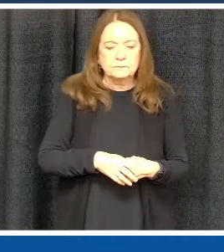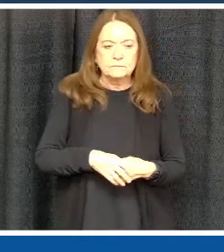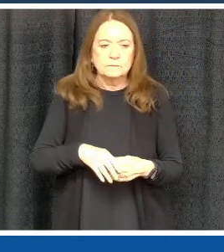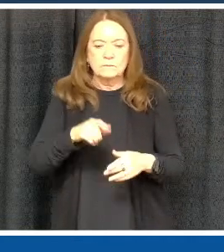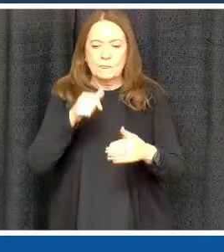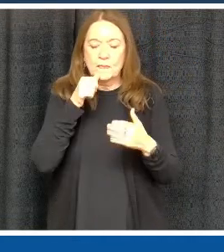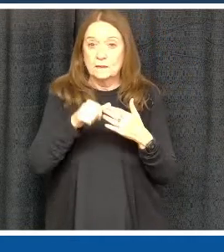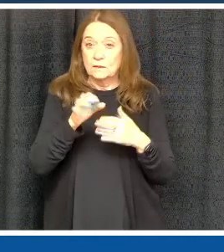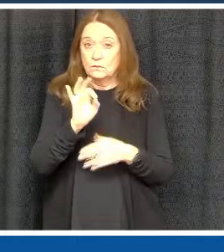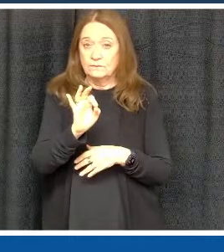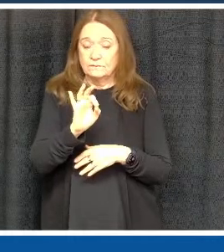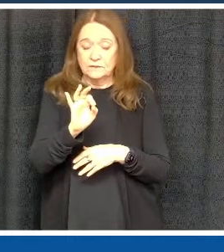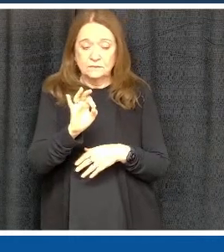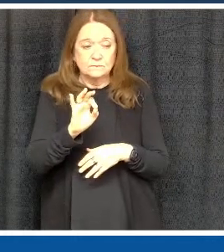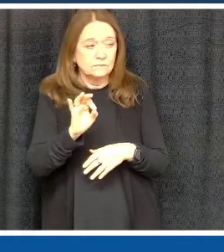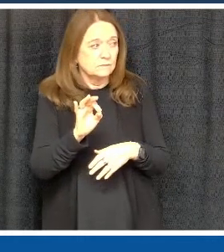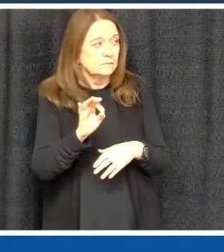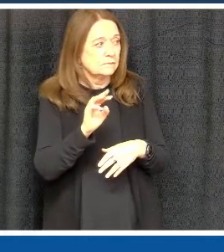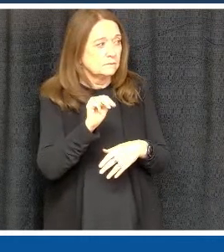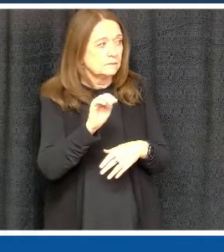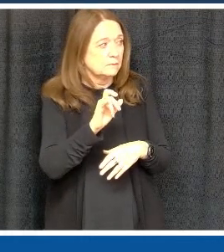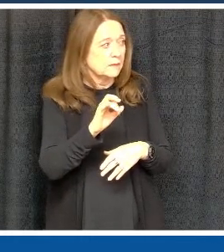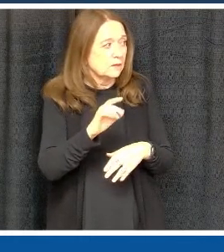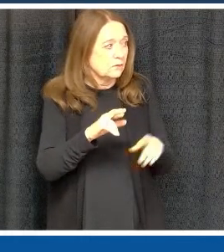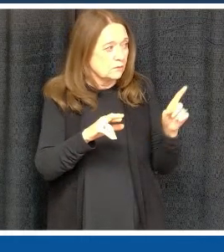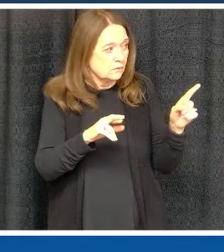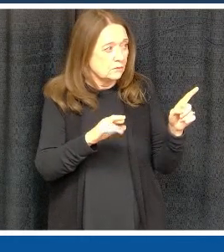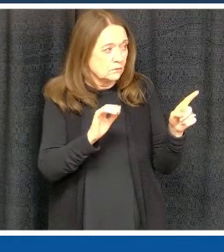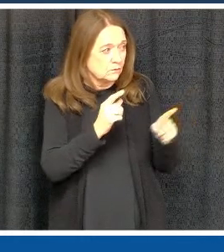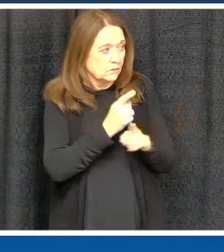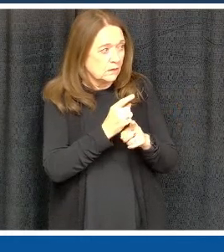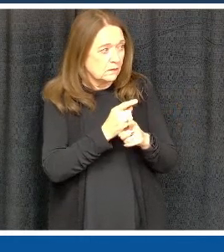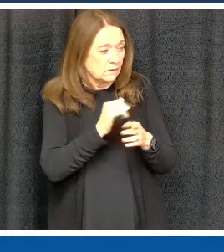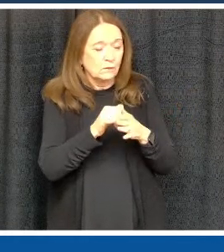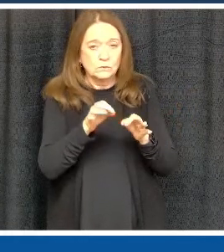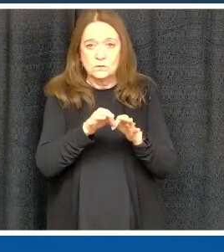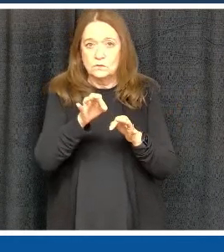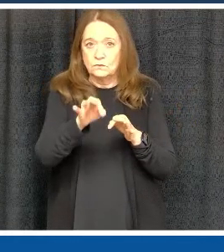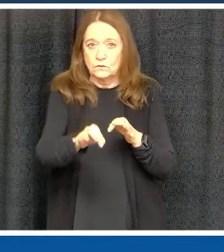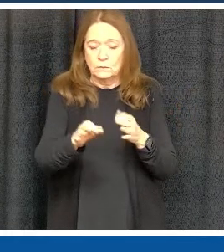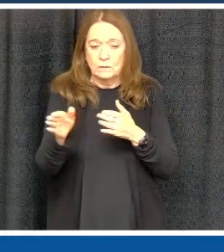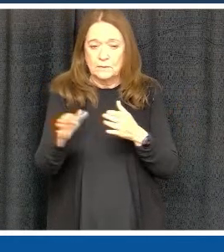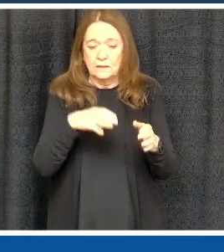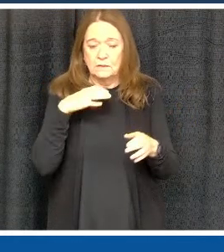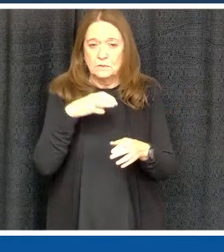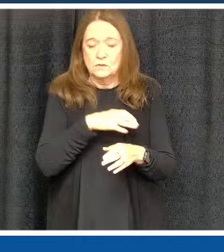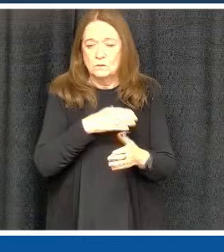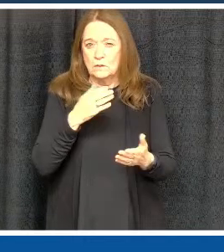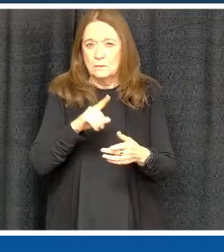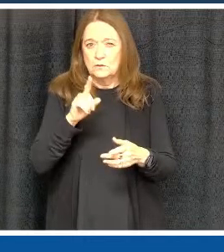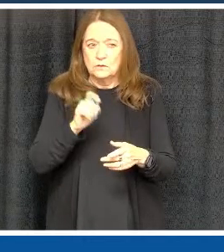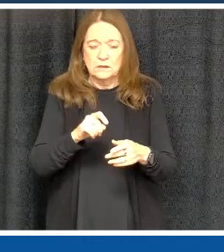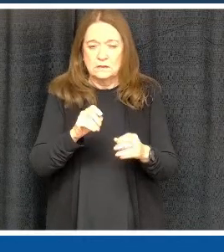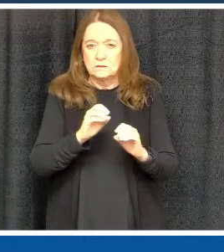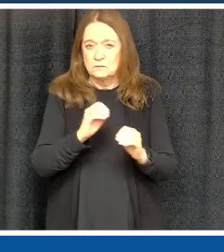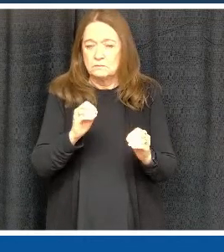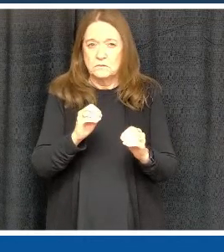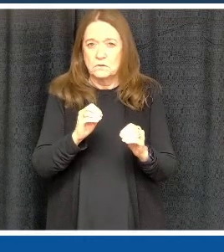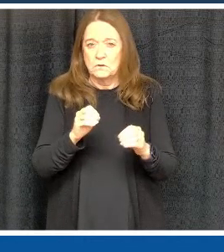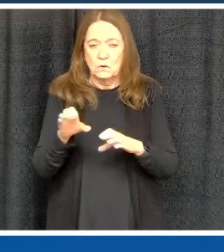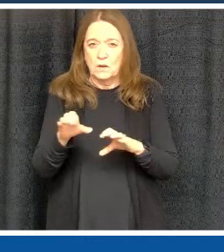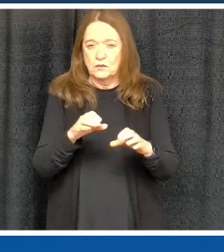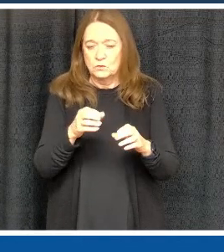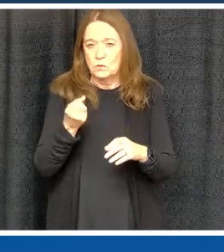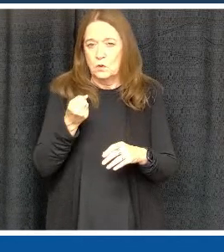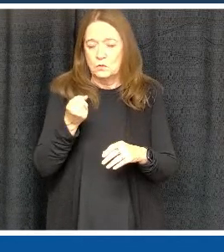Letter F, we're on F, Mayor. Yes. F was deferred by the Planning Commission, so we'll just need to probably take no action on that next Okay. week, and we'll just